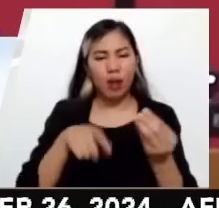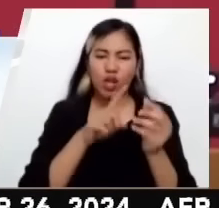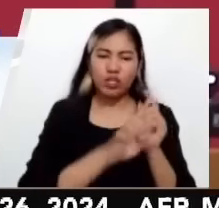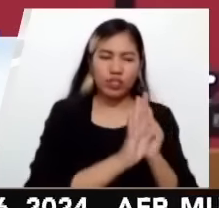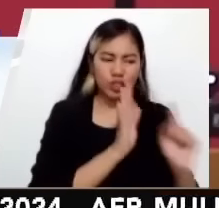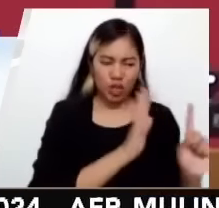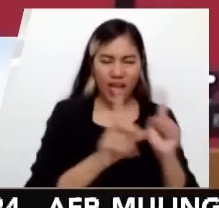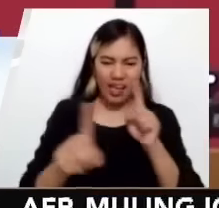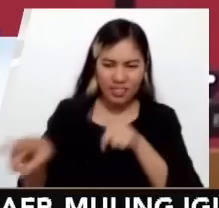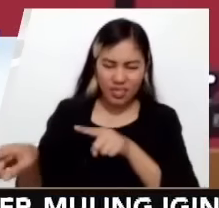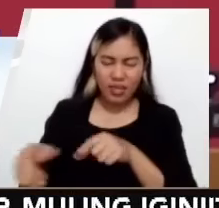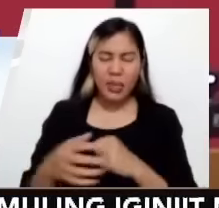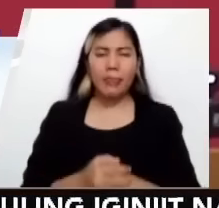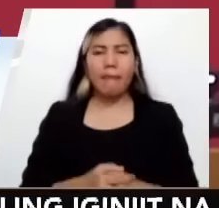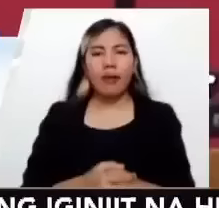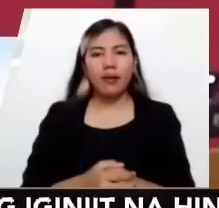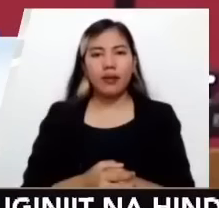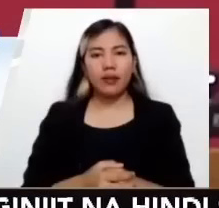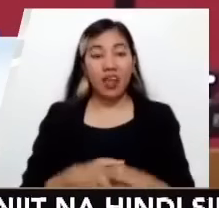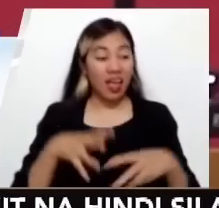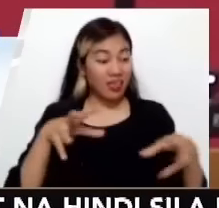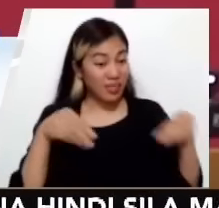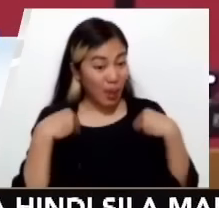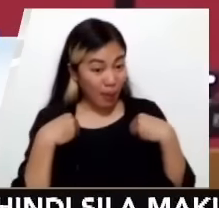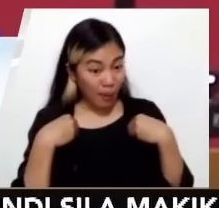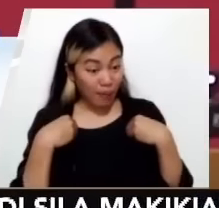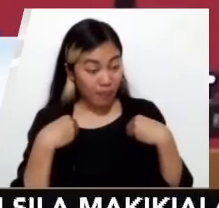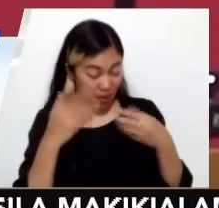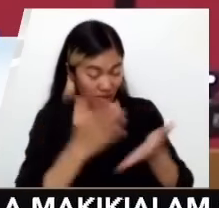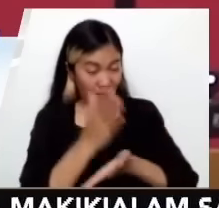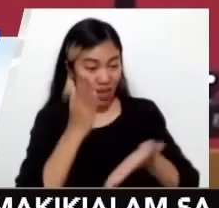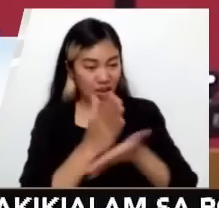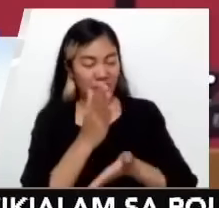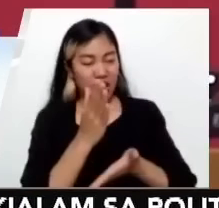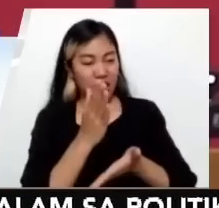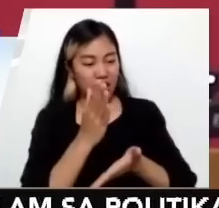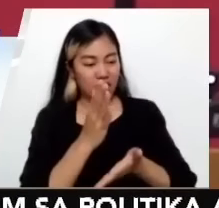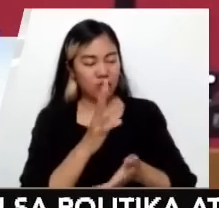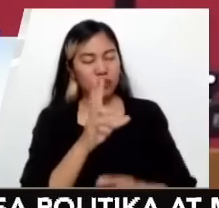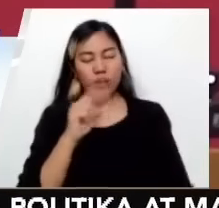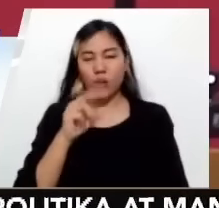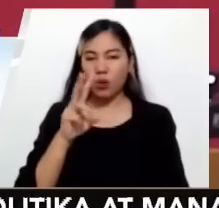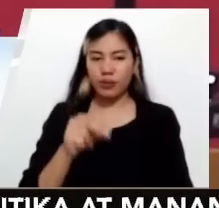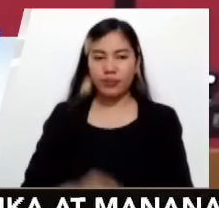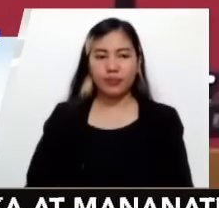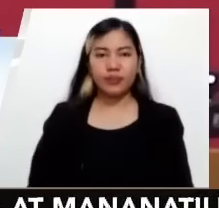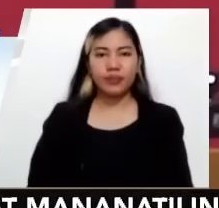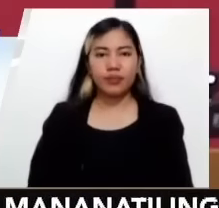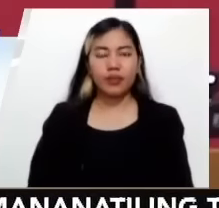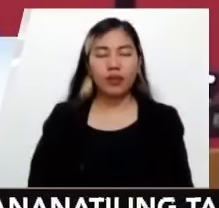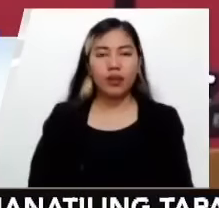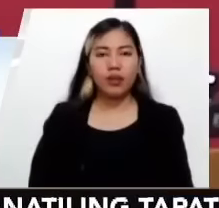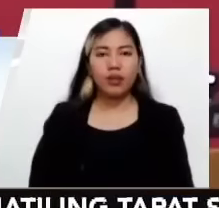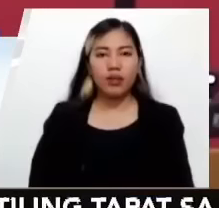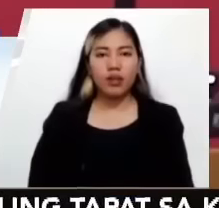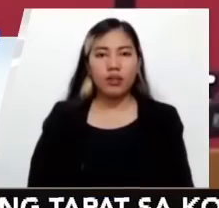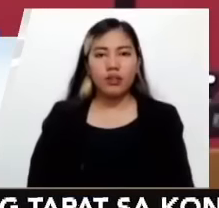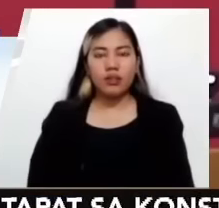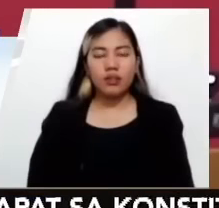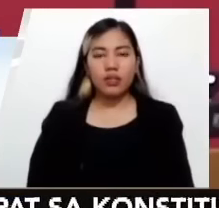tolerate and accept vague explanations and evasive responses kung wala kang